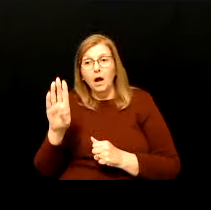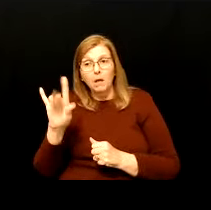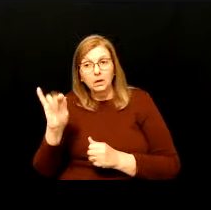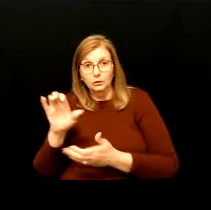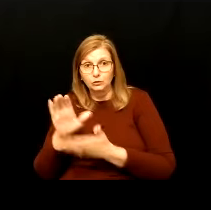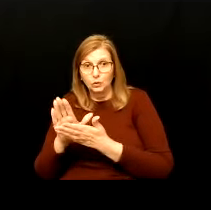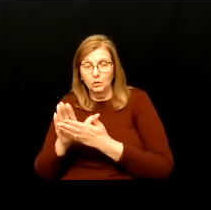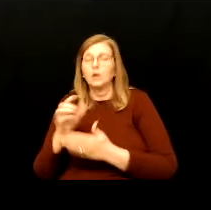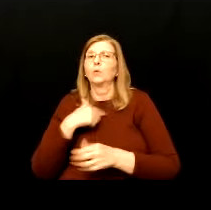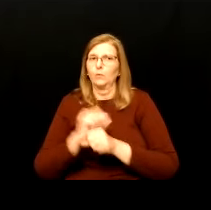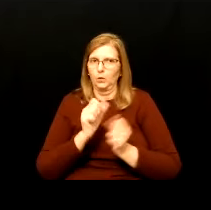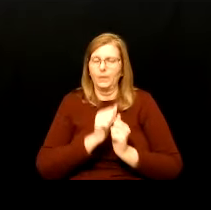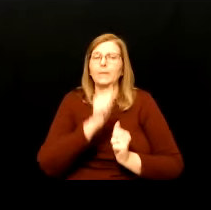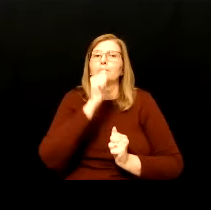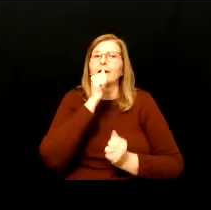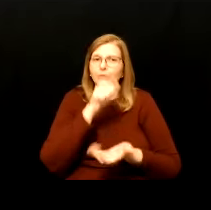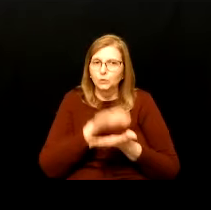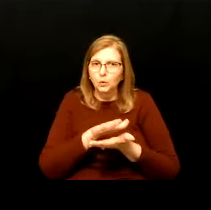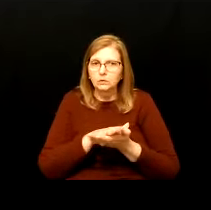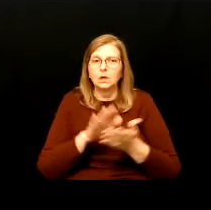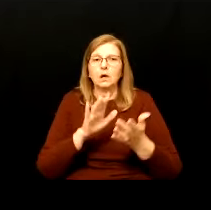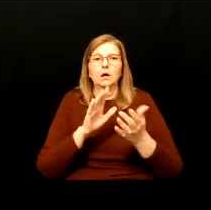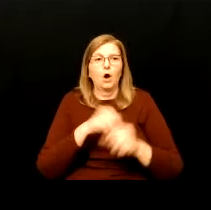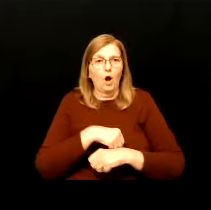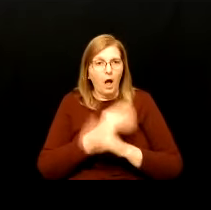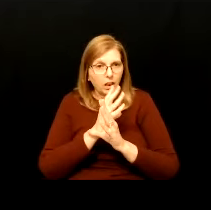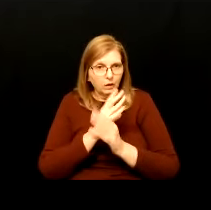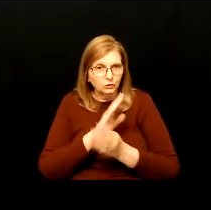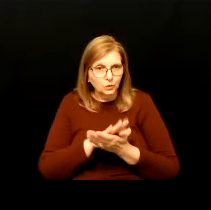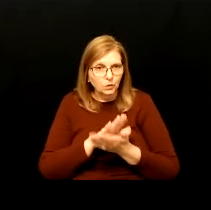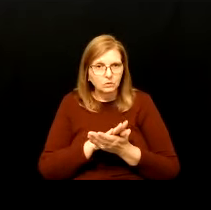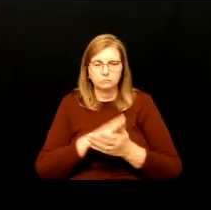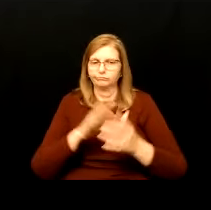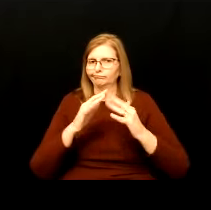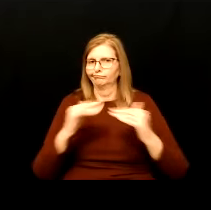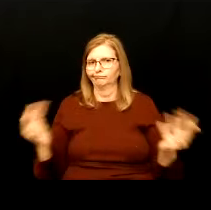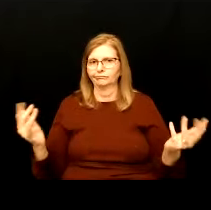with private schools, online schools, etc.